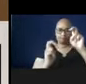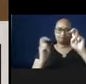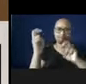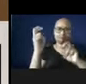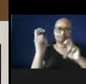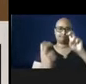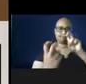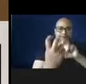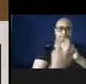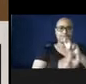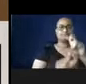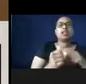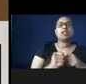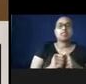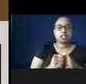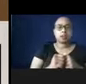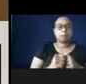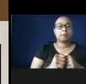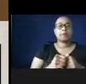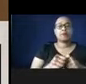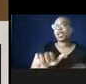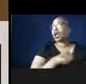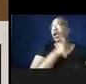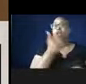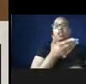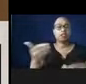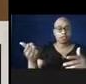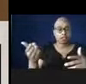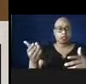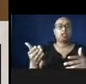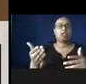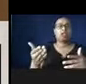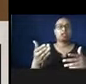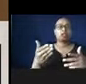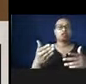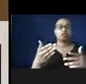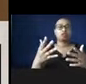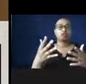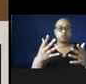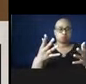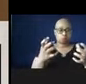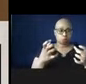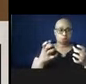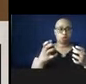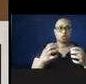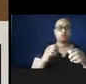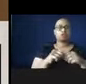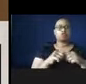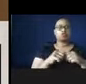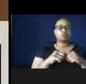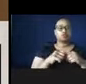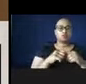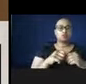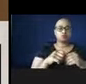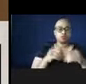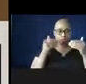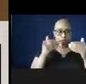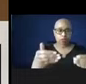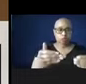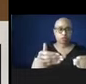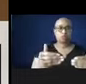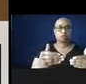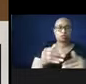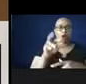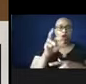The other path we took to pursue a leveraging opportunity was RFEI, or Request